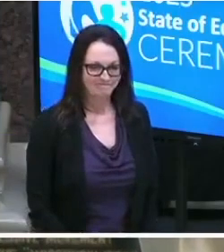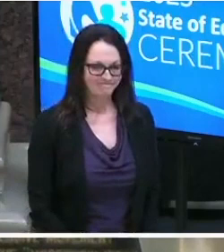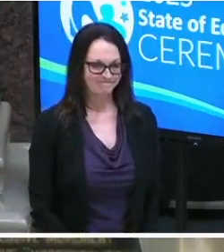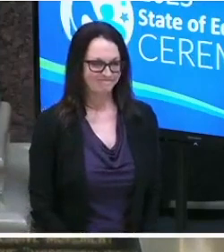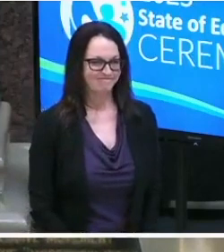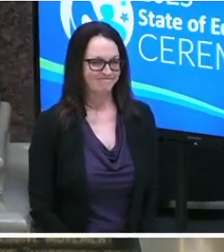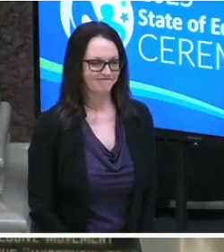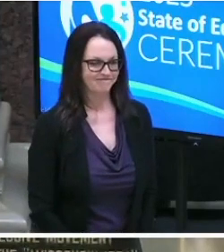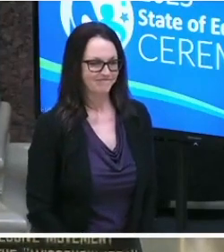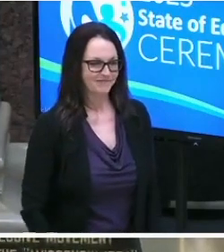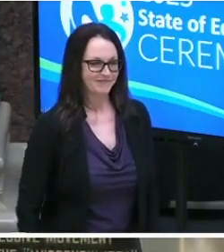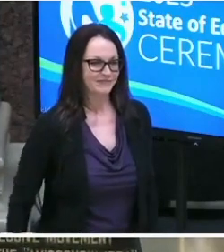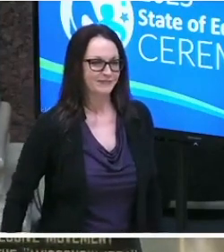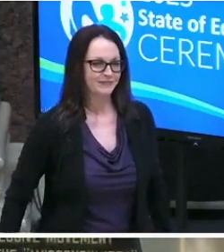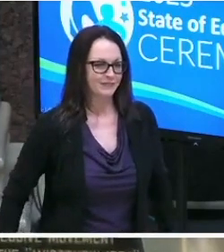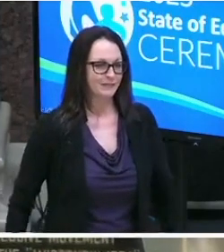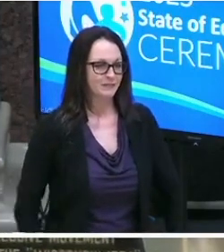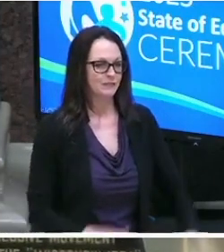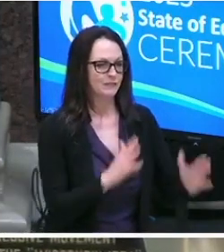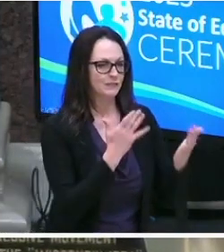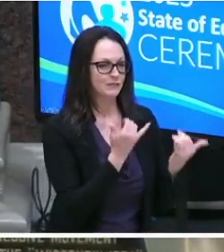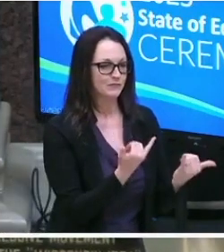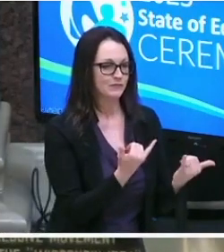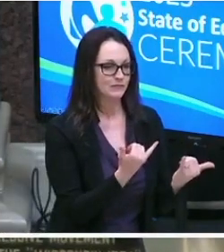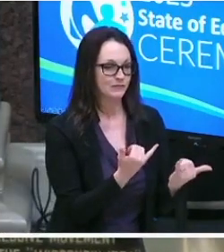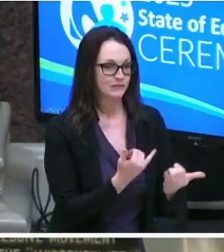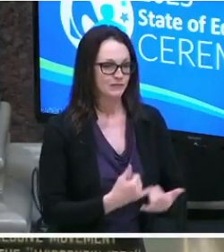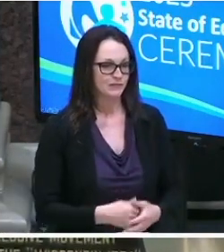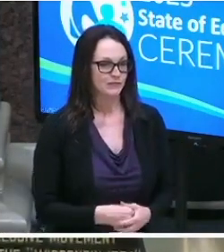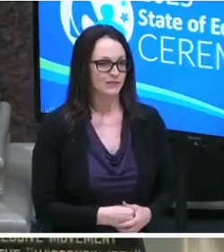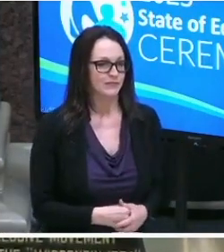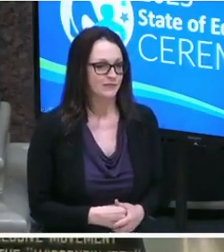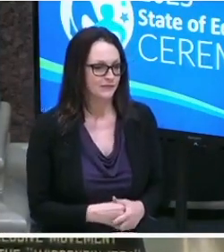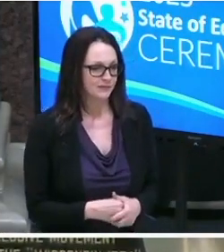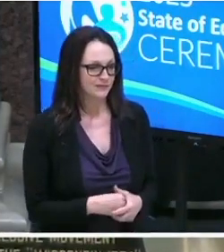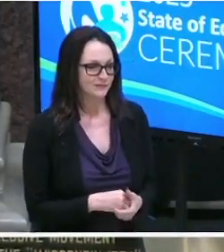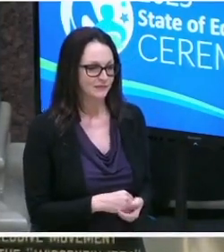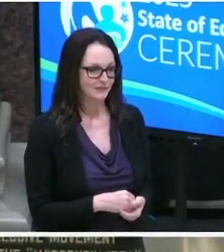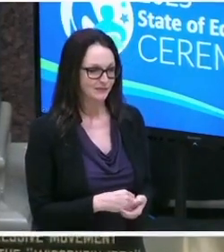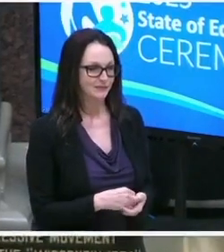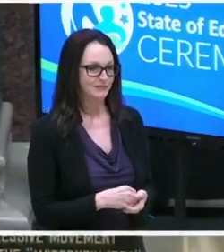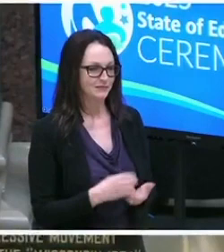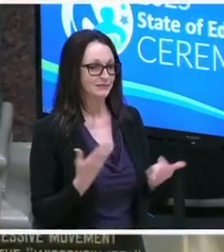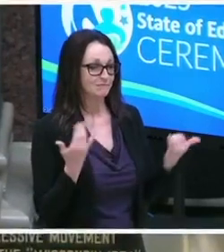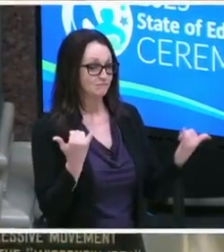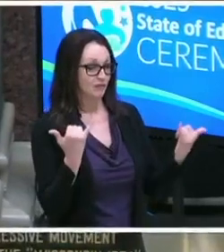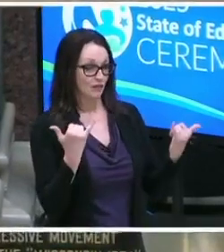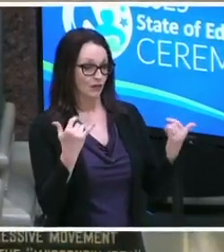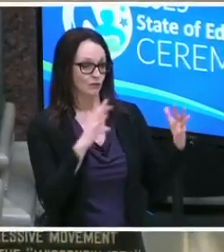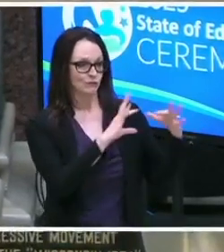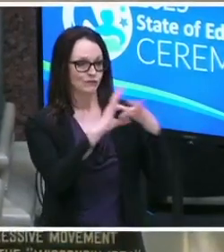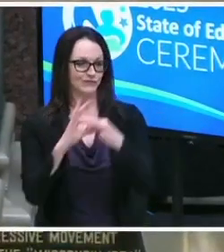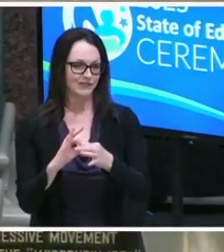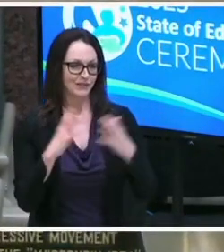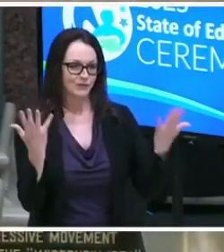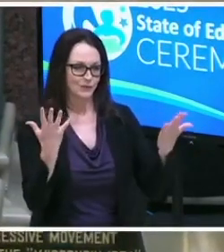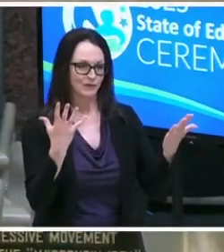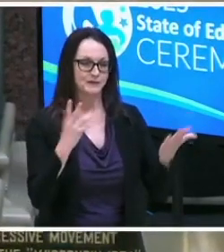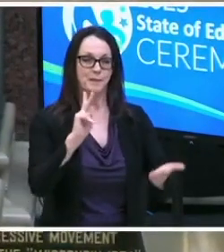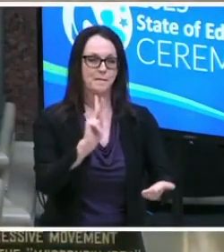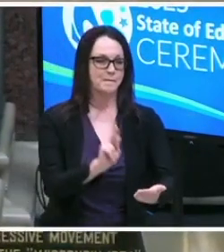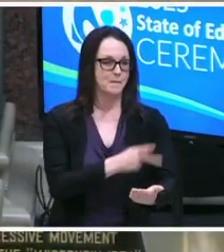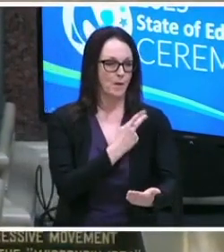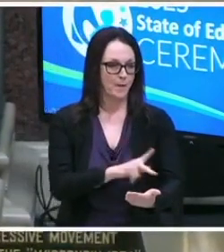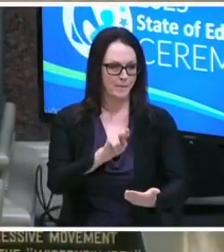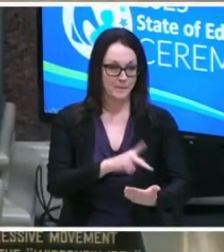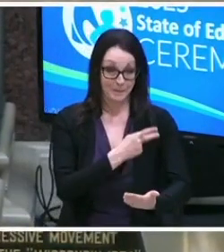Last year, we introduced a poet to the State of Education ceremony. And this year, we're doing that one better with multiple poets. We